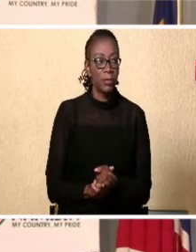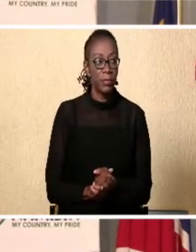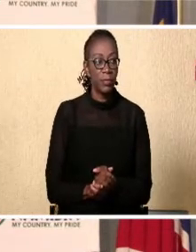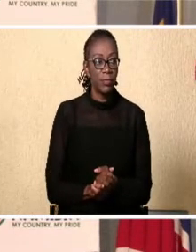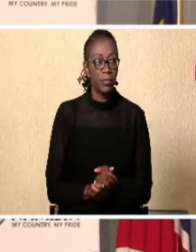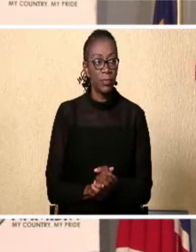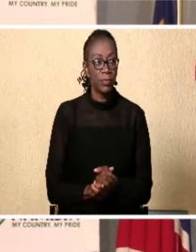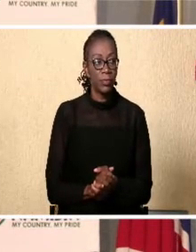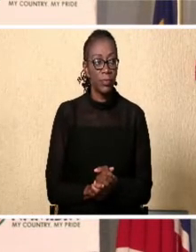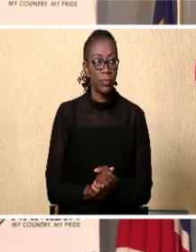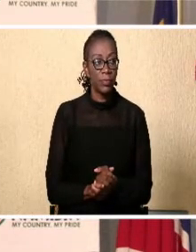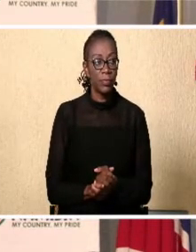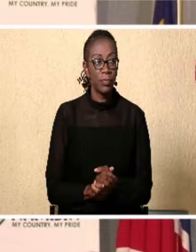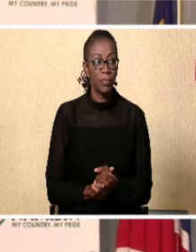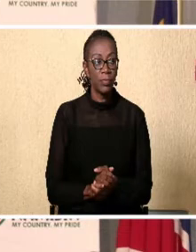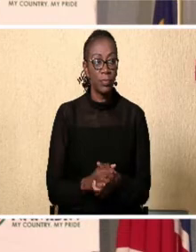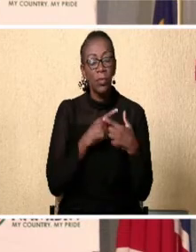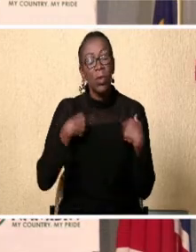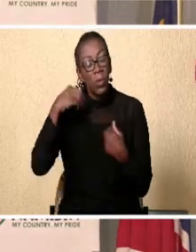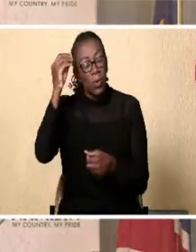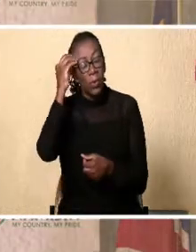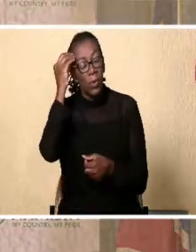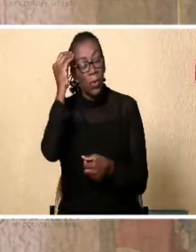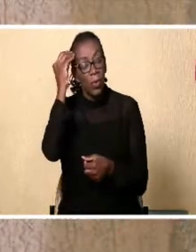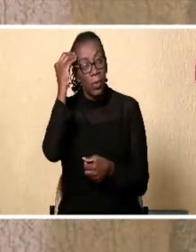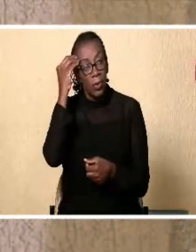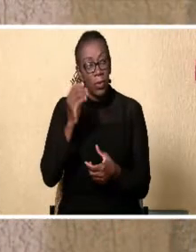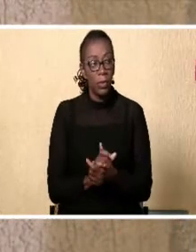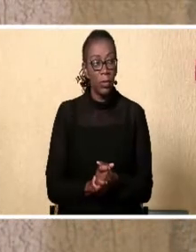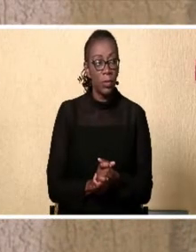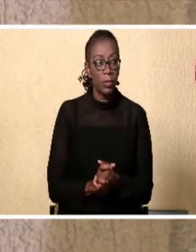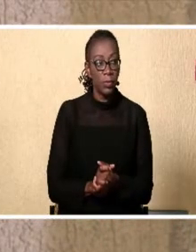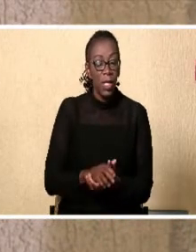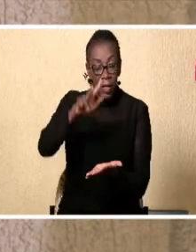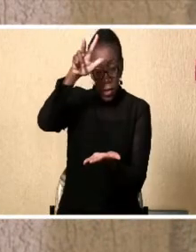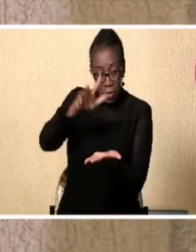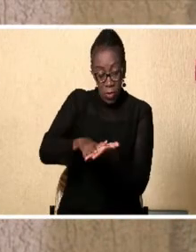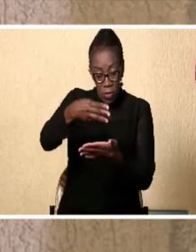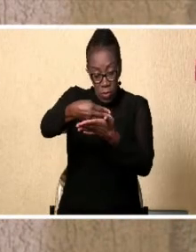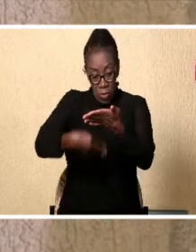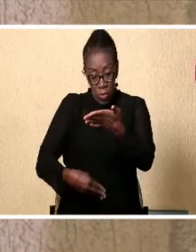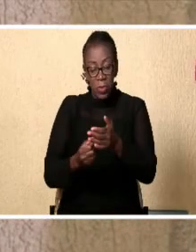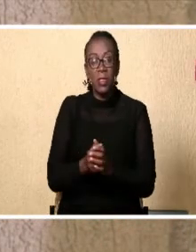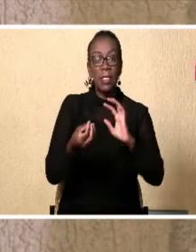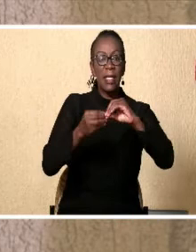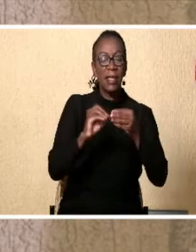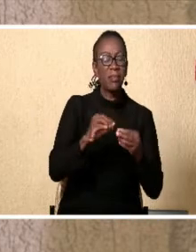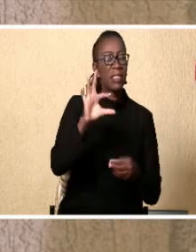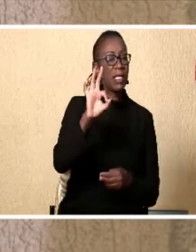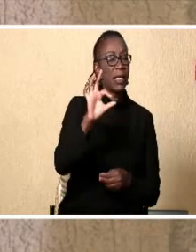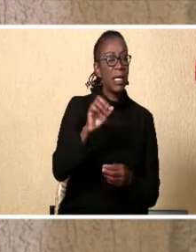portal. So we know that the proclamation number 9, as was published on the 28th of